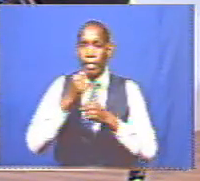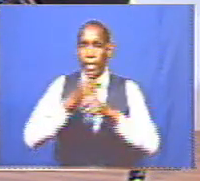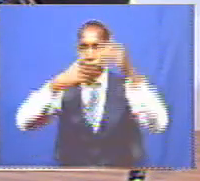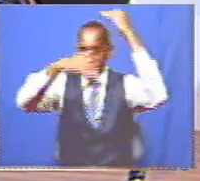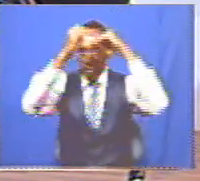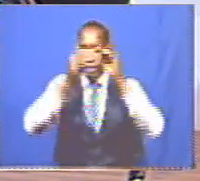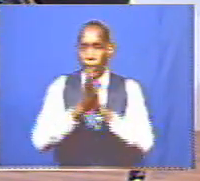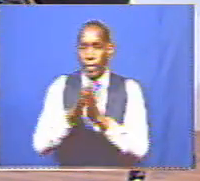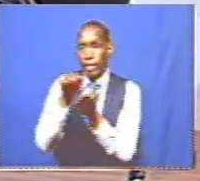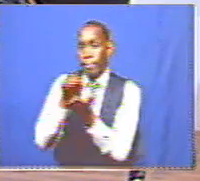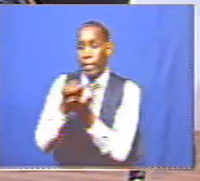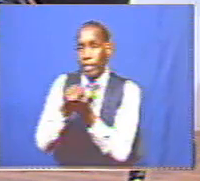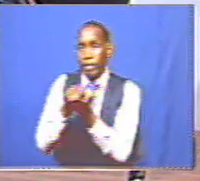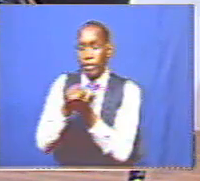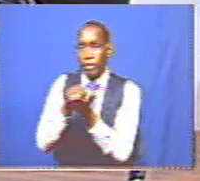banking.